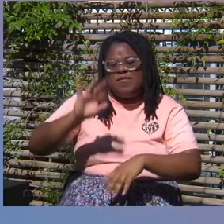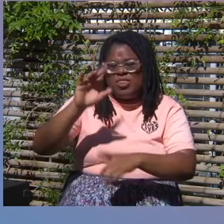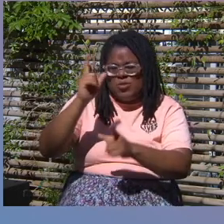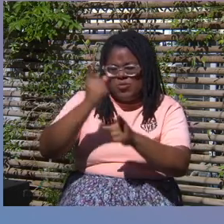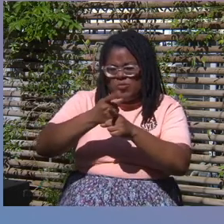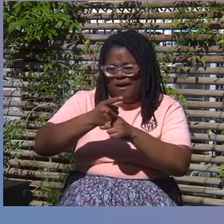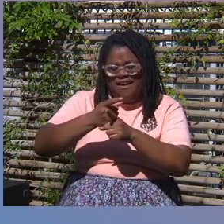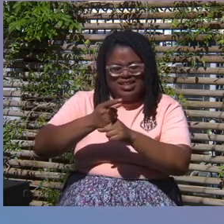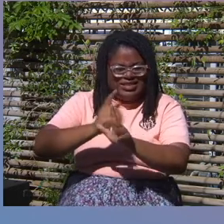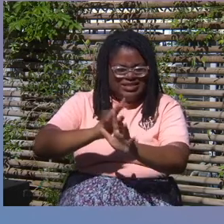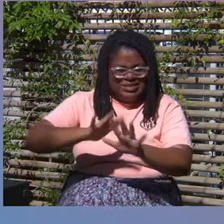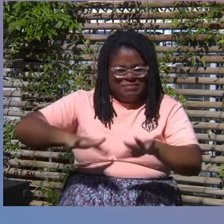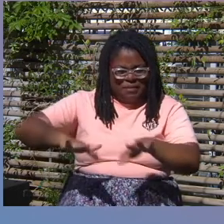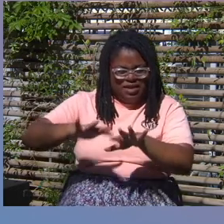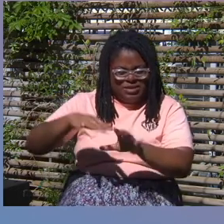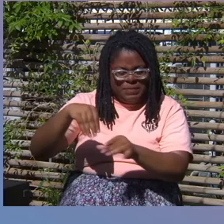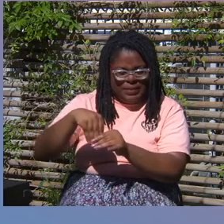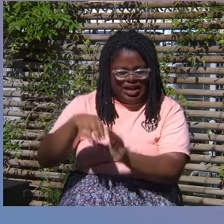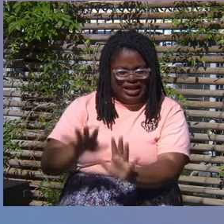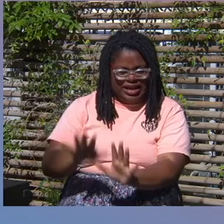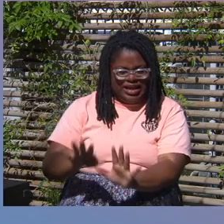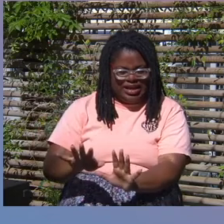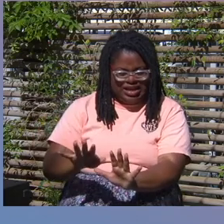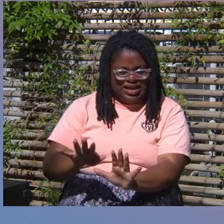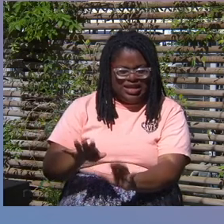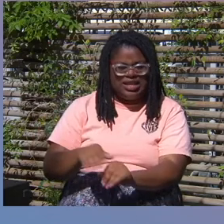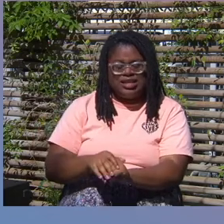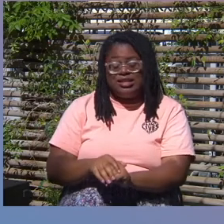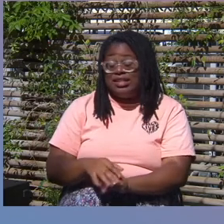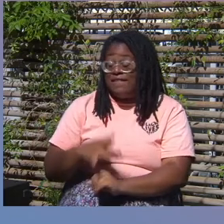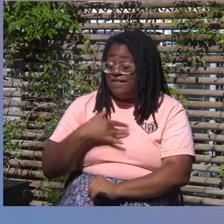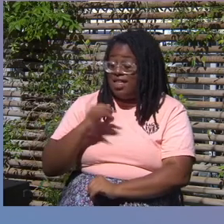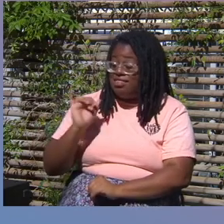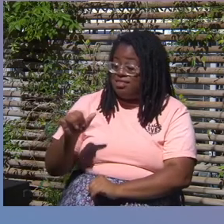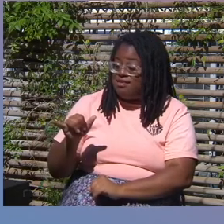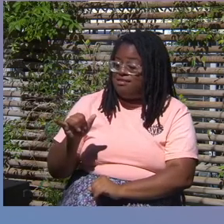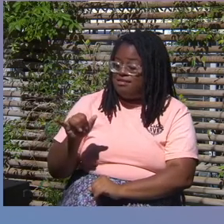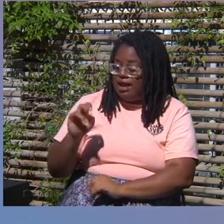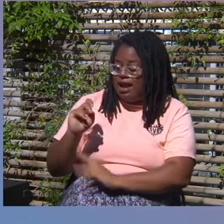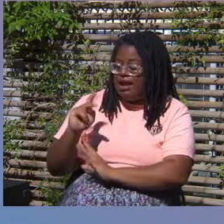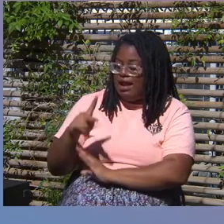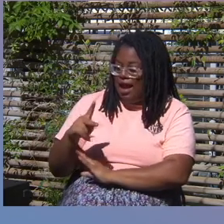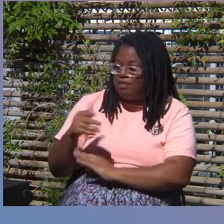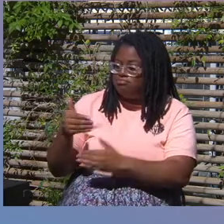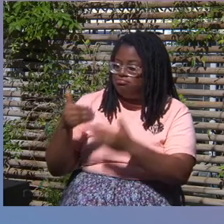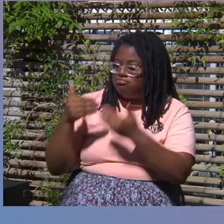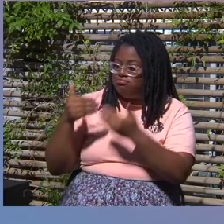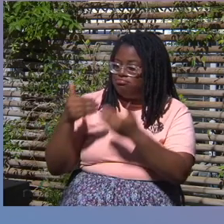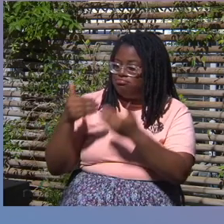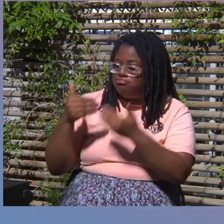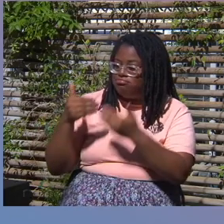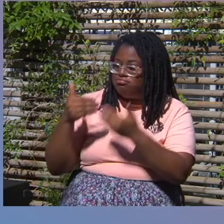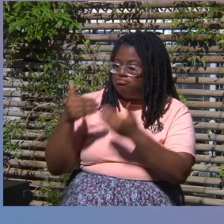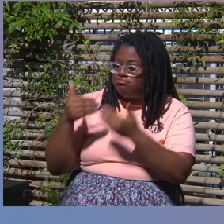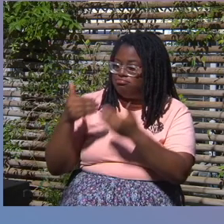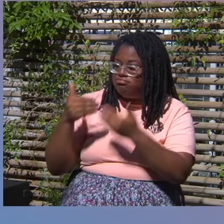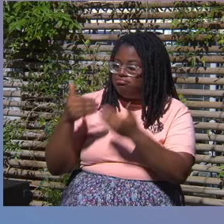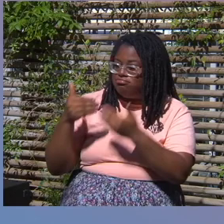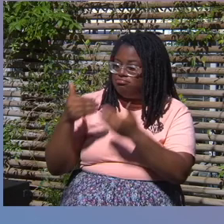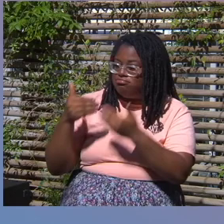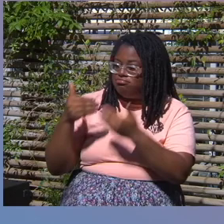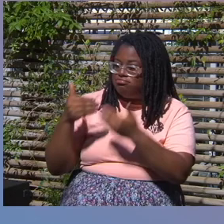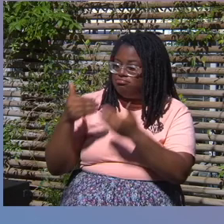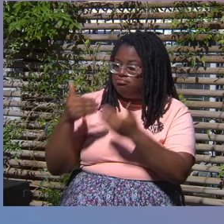right spot to be in. I feel some naps in Mexico coming along.